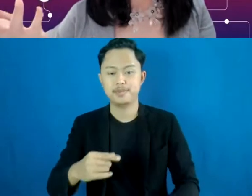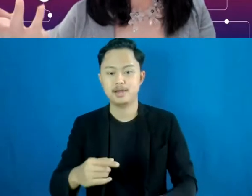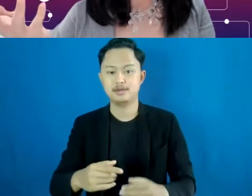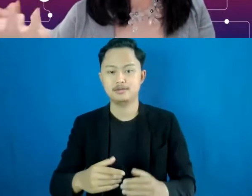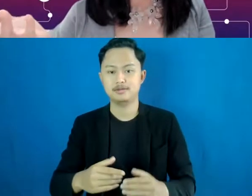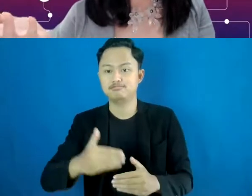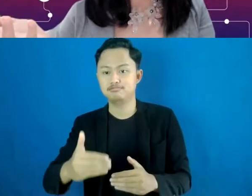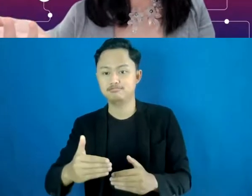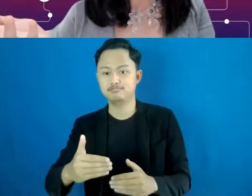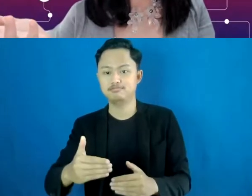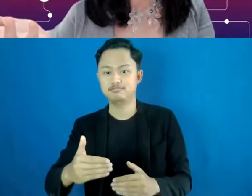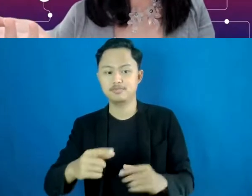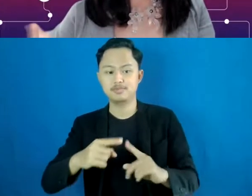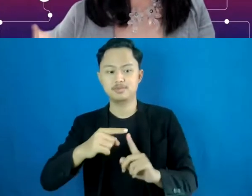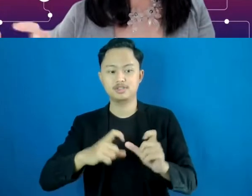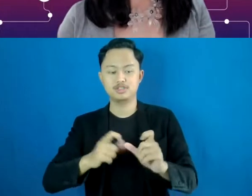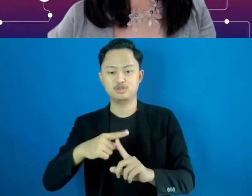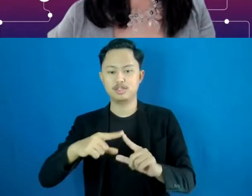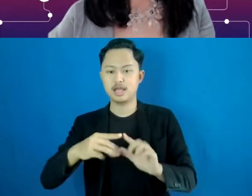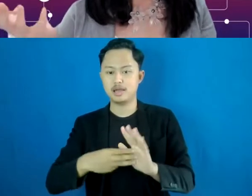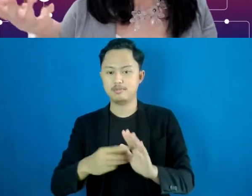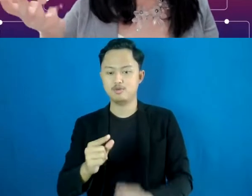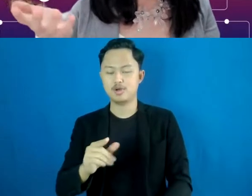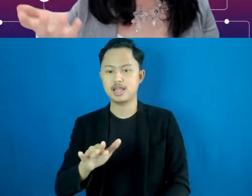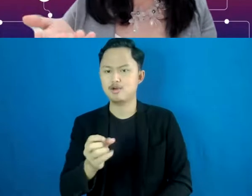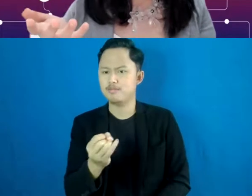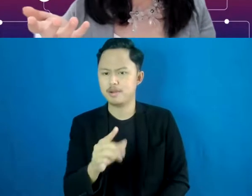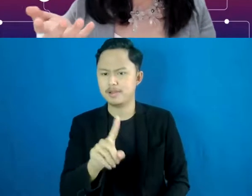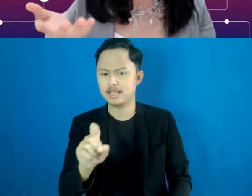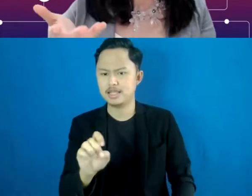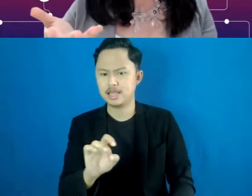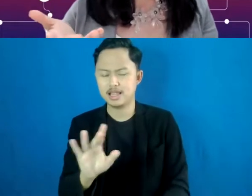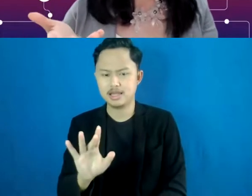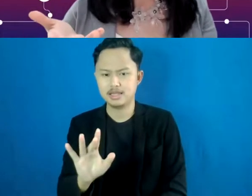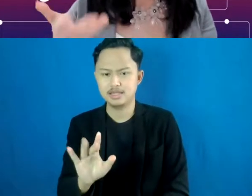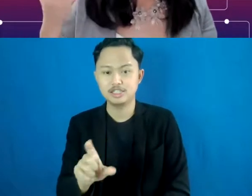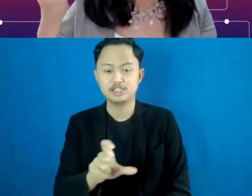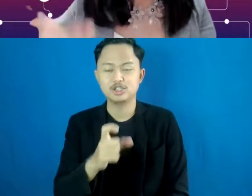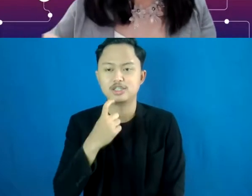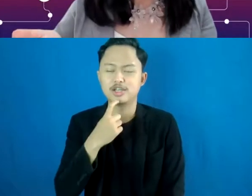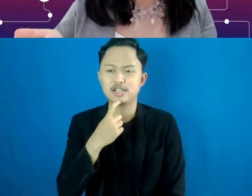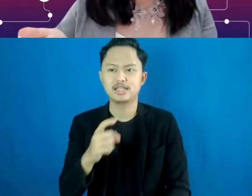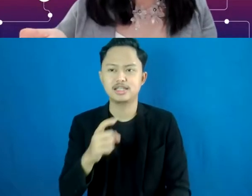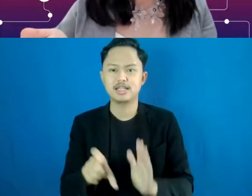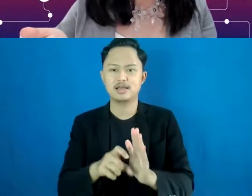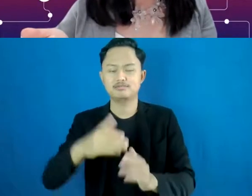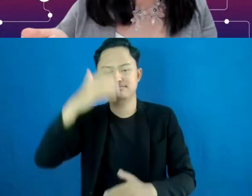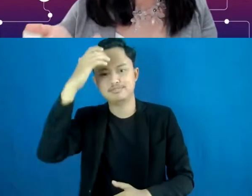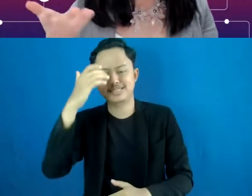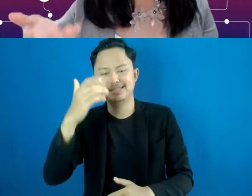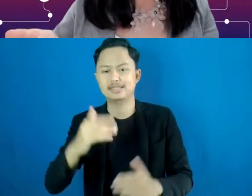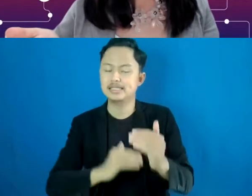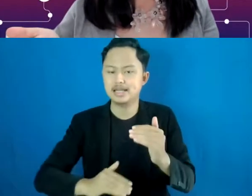proceed back to Sutanu regarding another question, especially on the PAYS model. Is the PAYS